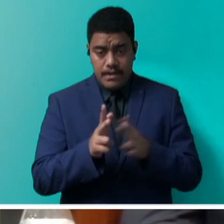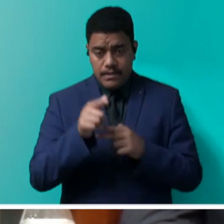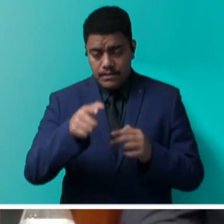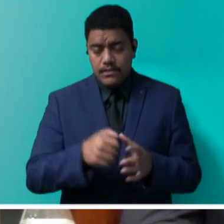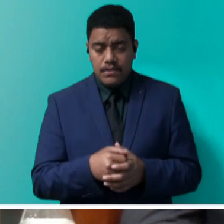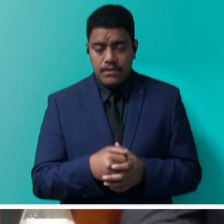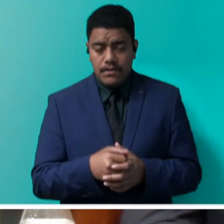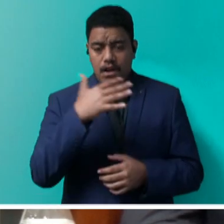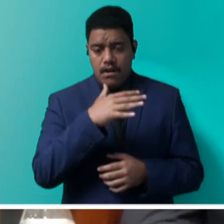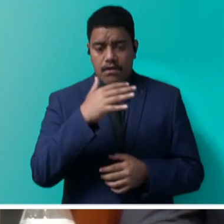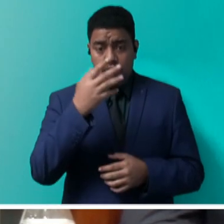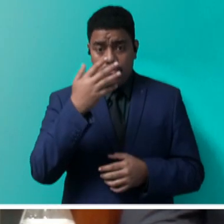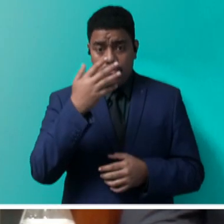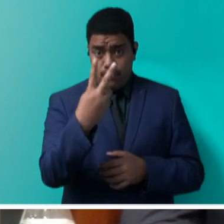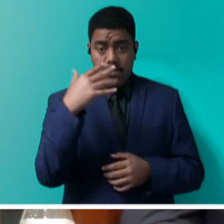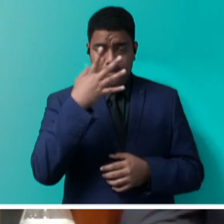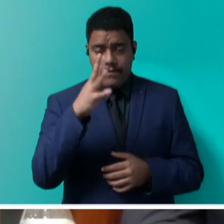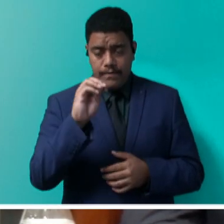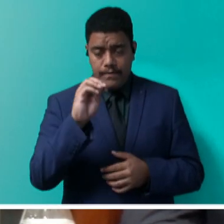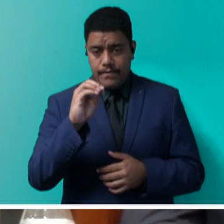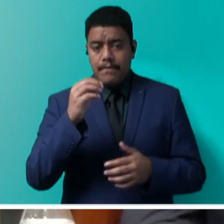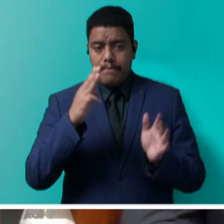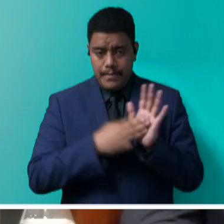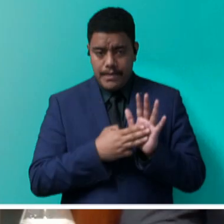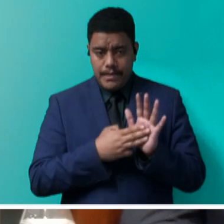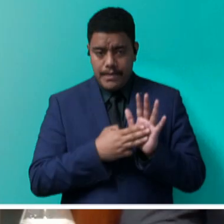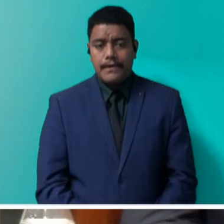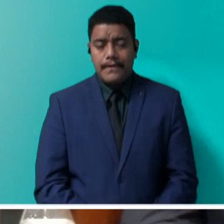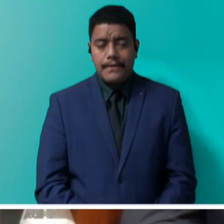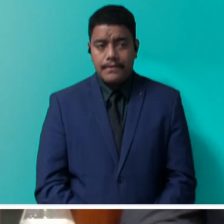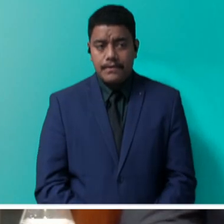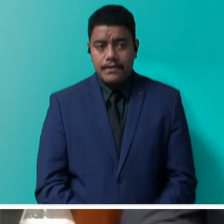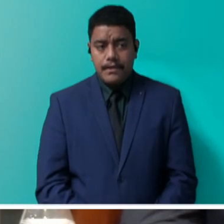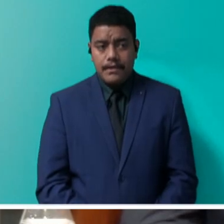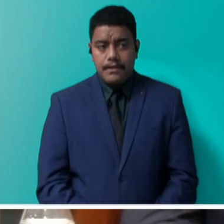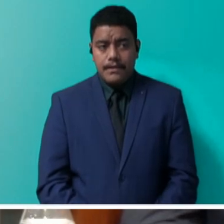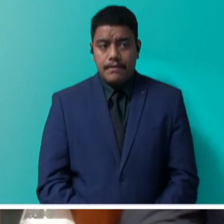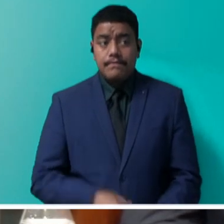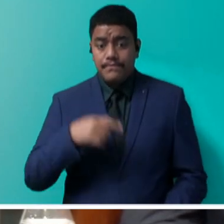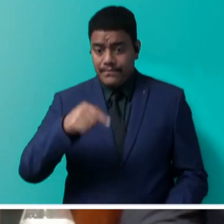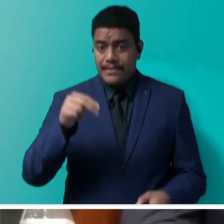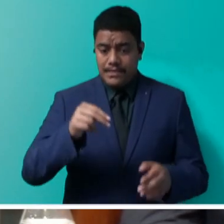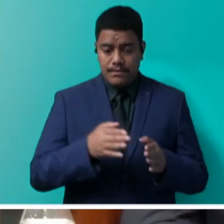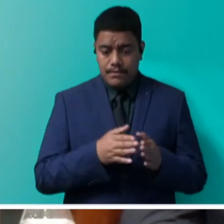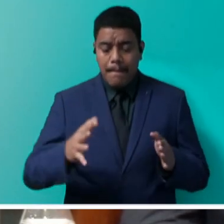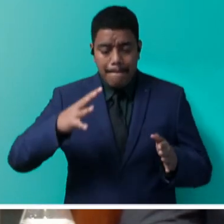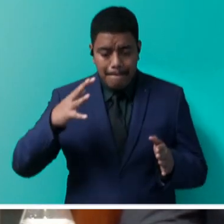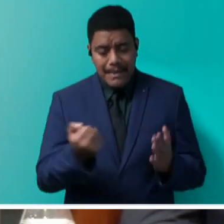250 meters, and Vero Village, 30 meters. Acknowledging the scale of the need, the master